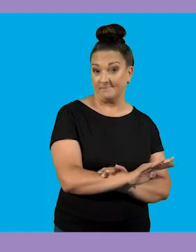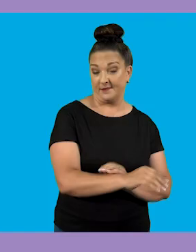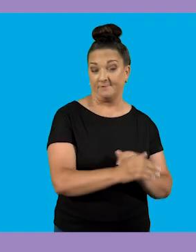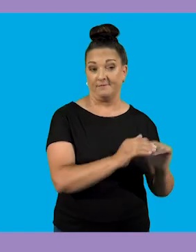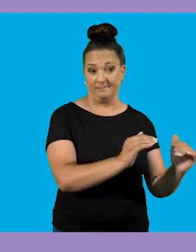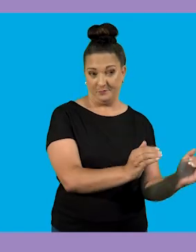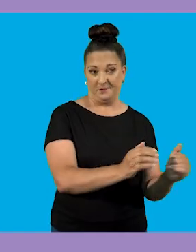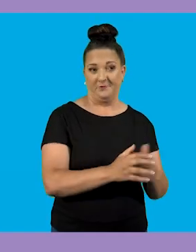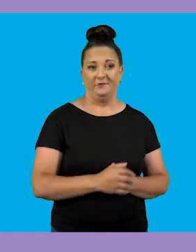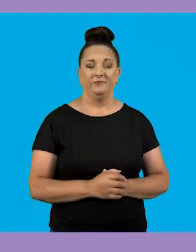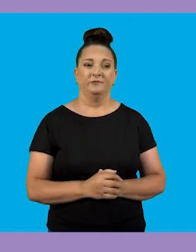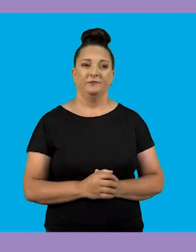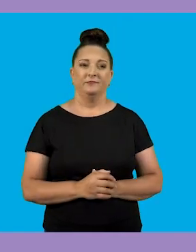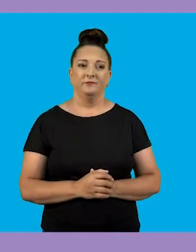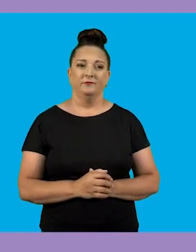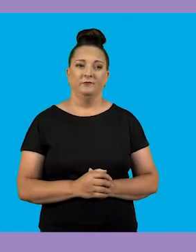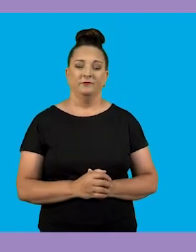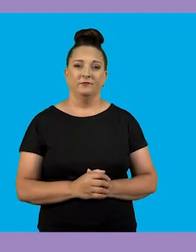t minus 5.